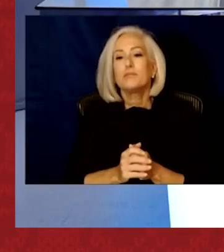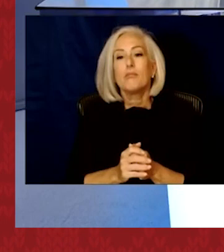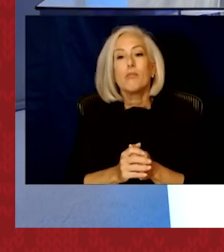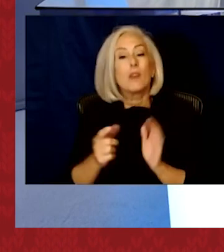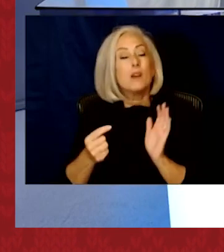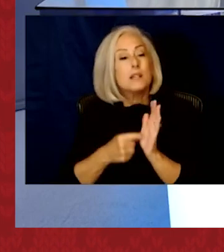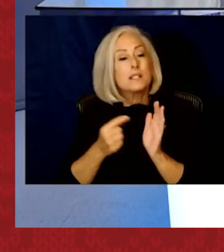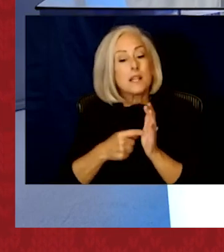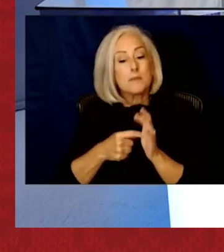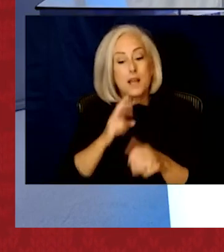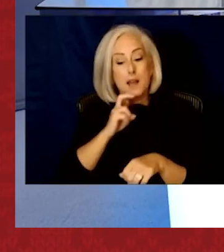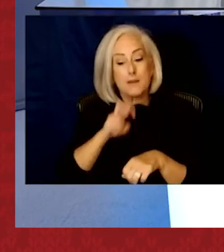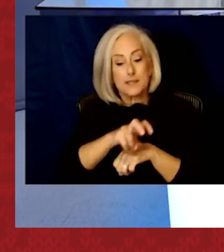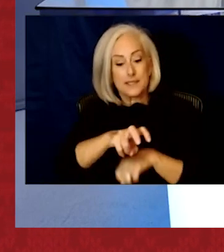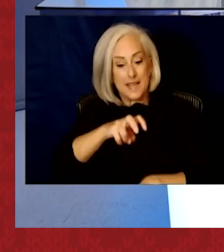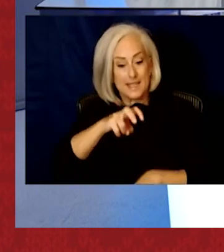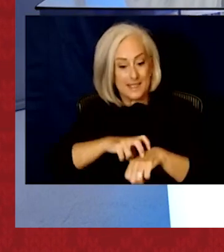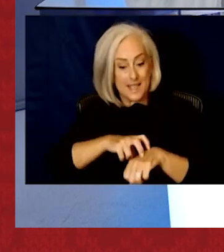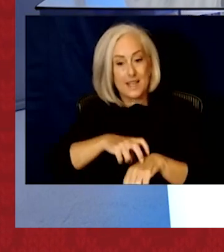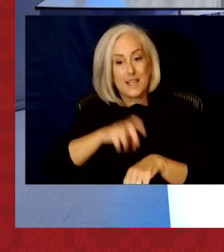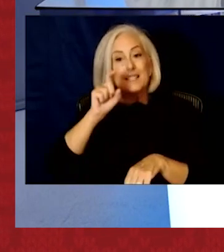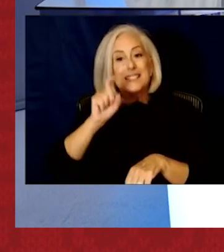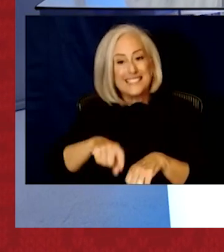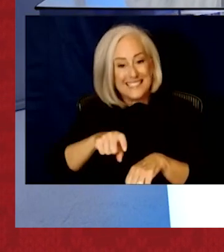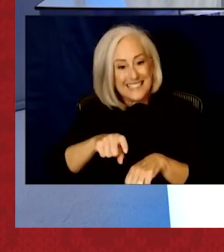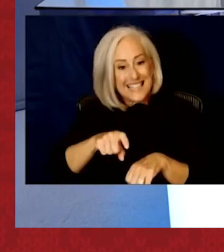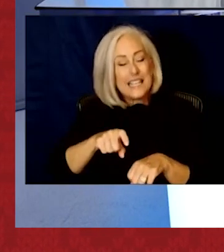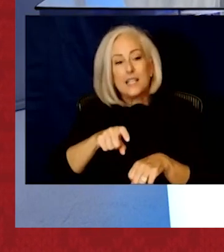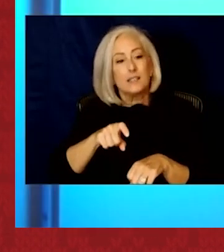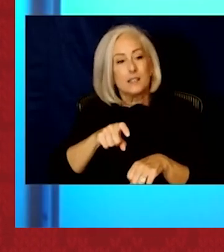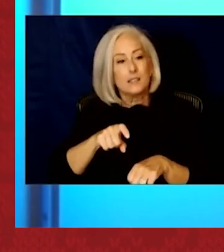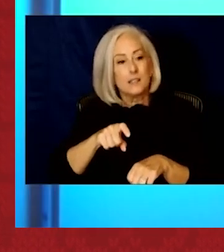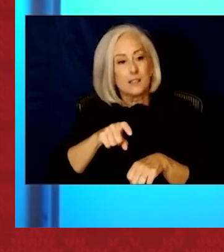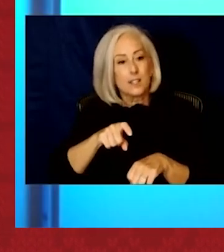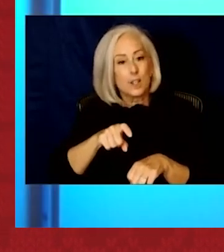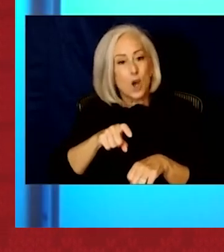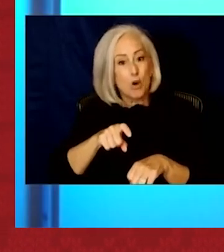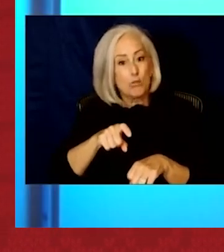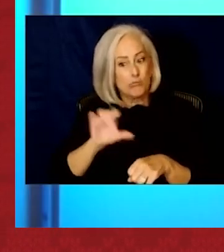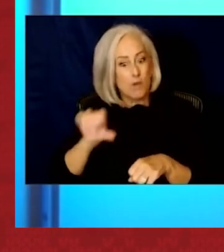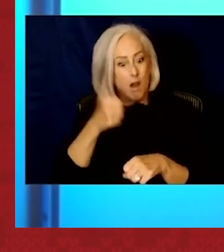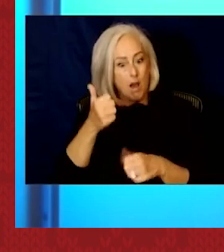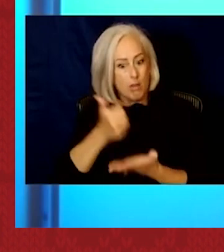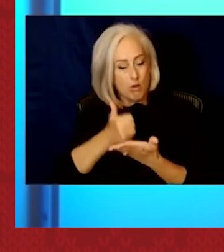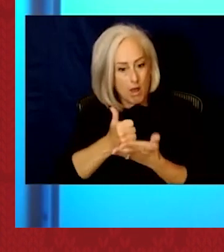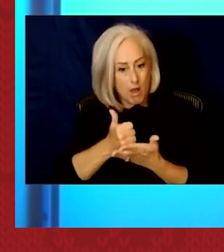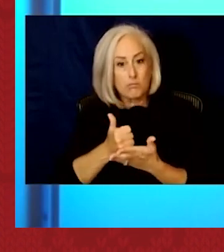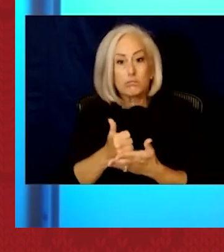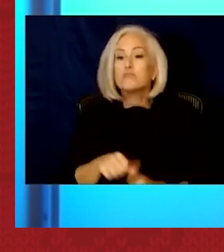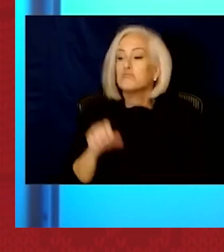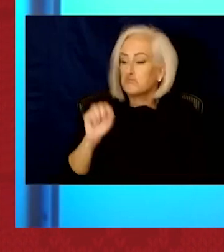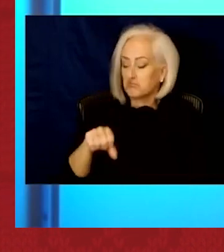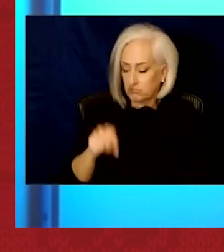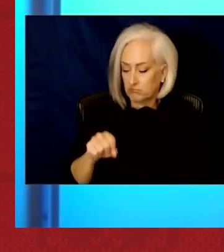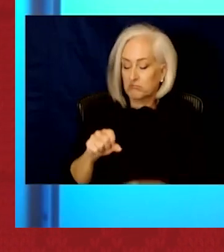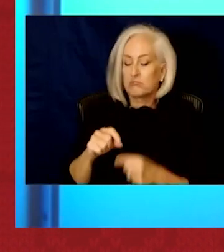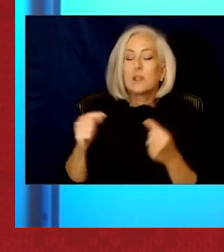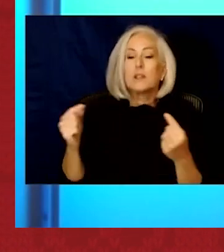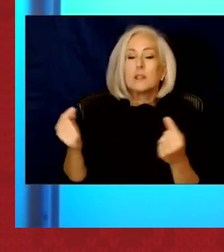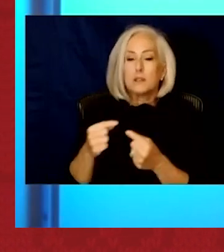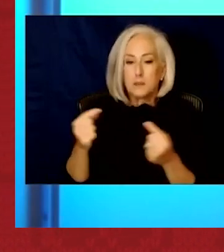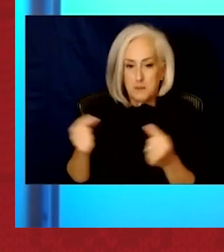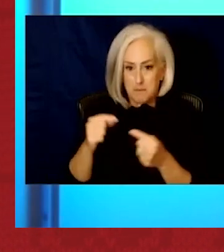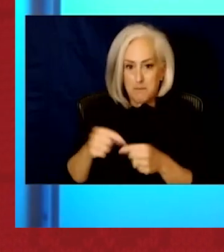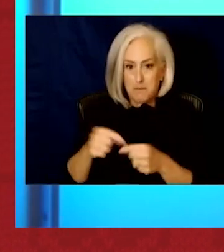need a plastic surgery, a lot of tissue necrosis right around the bite. It's a very, very painful, a lot of tissue destruction, exactly. You'd like to have follow-up